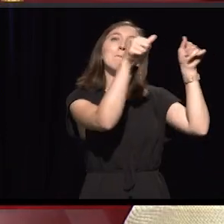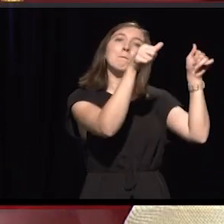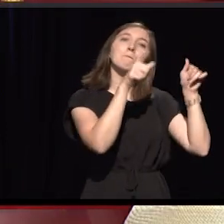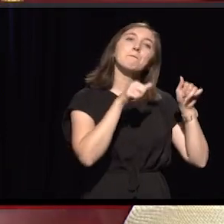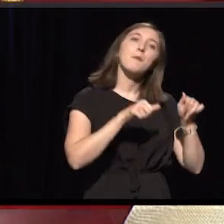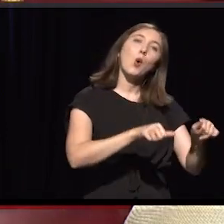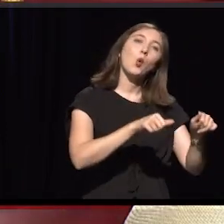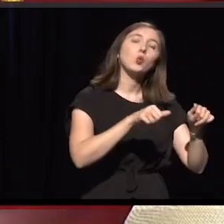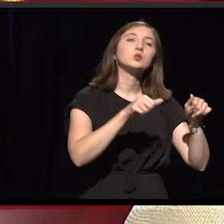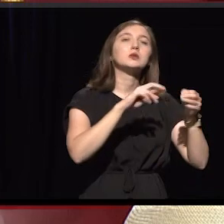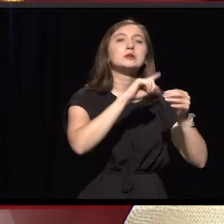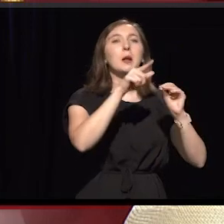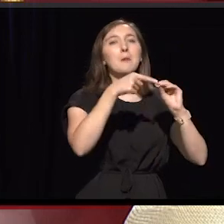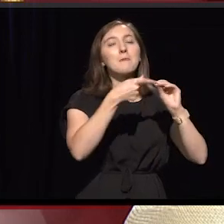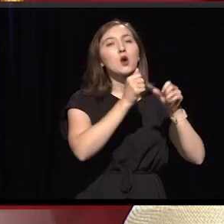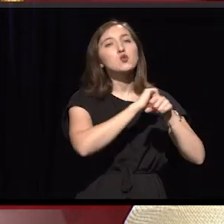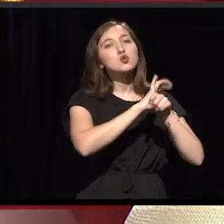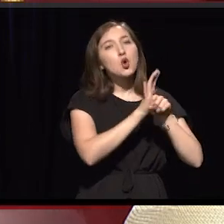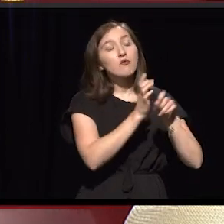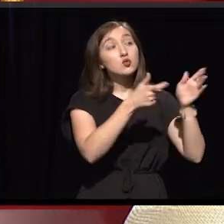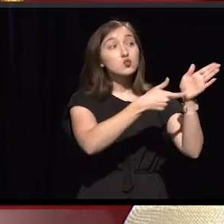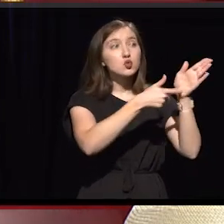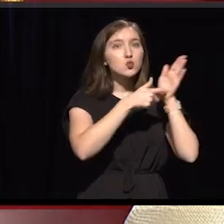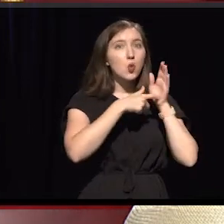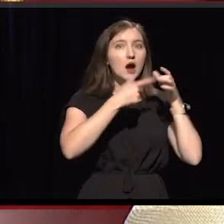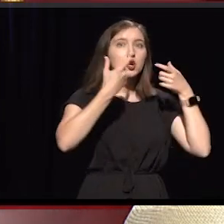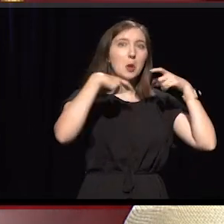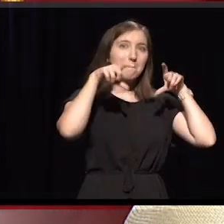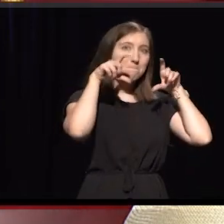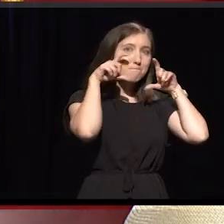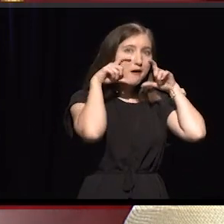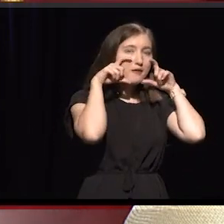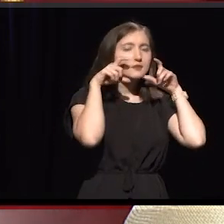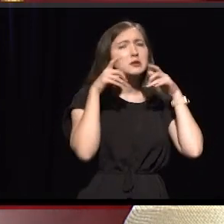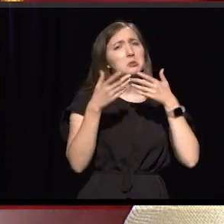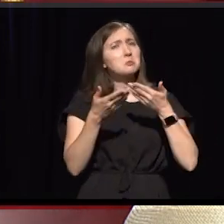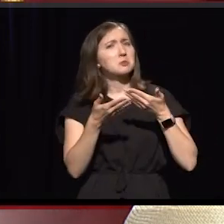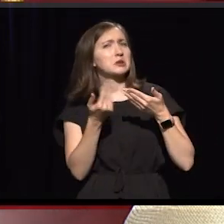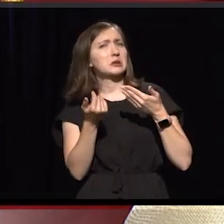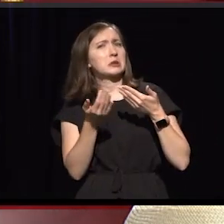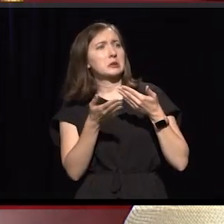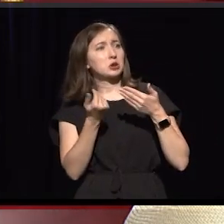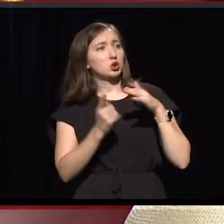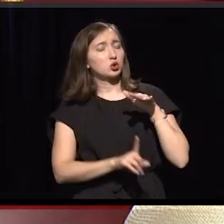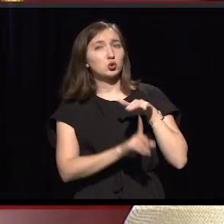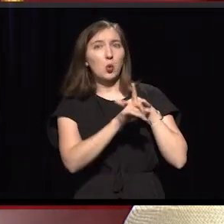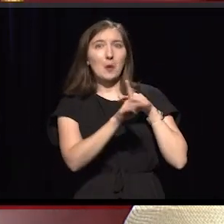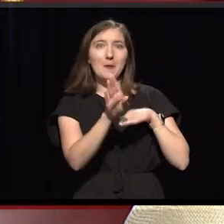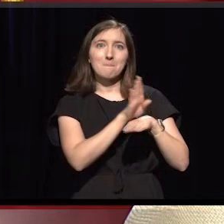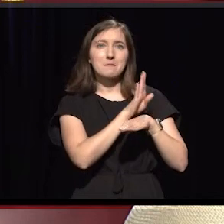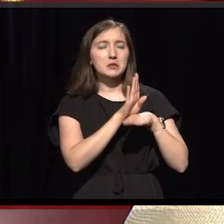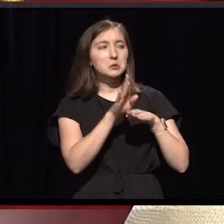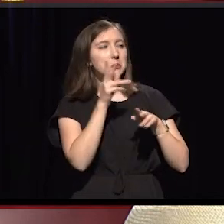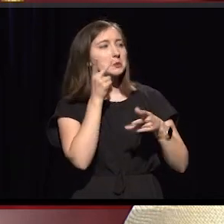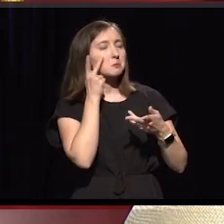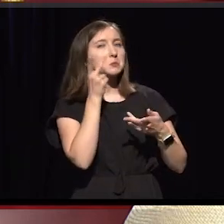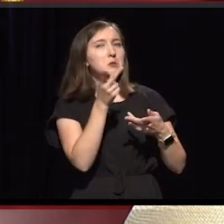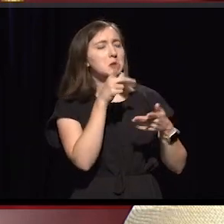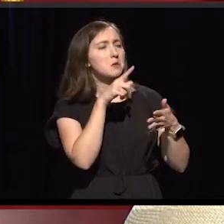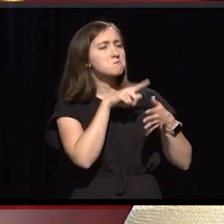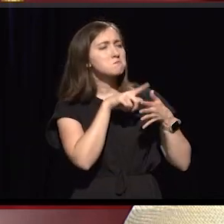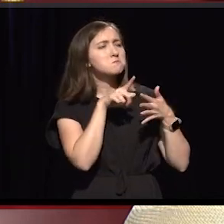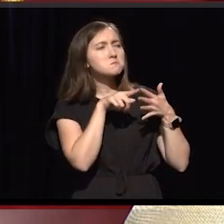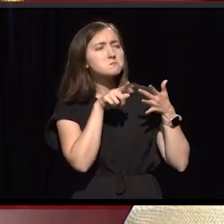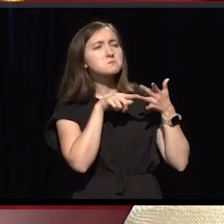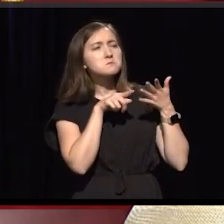their employees. So it's, a little bit easier to go out there and identify, are they meeting those minimum requirements?